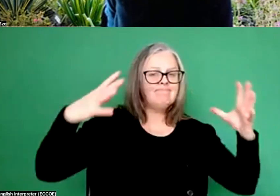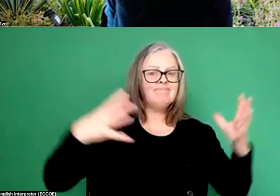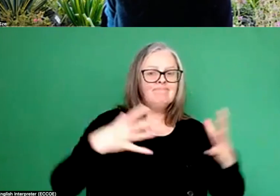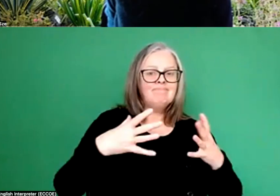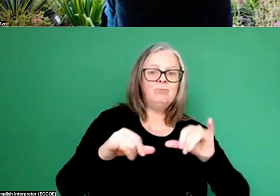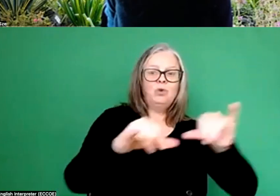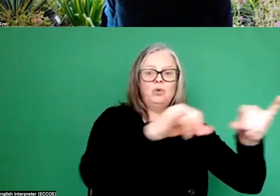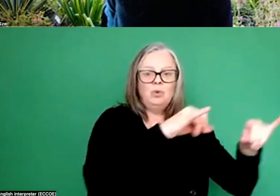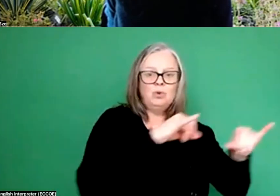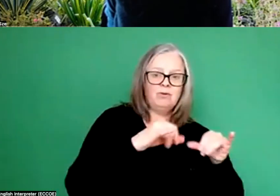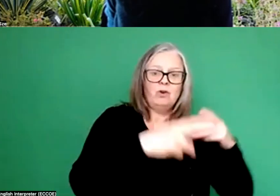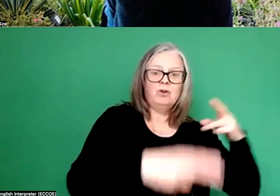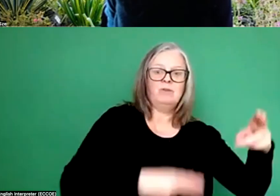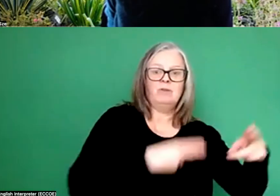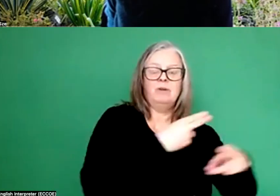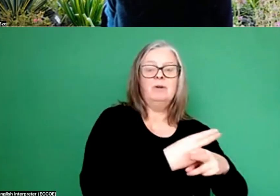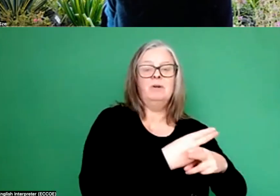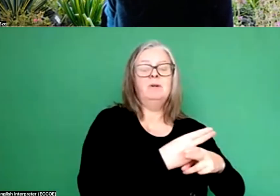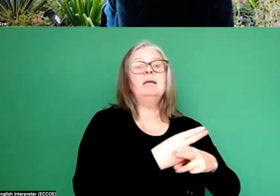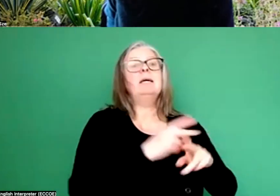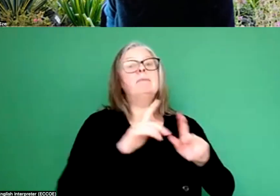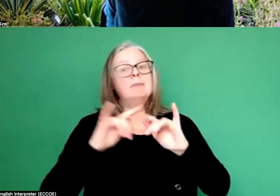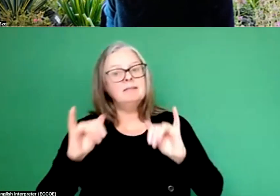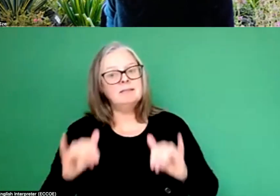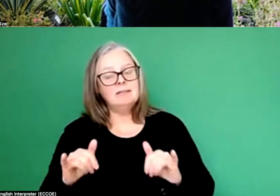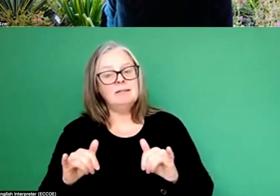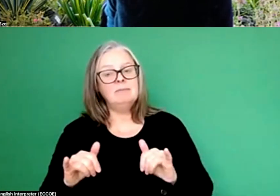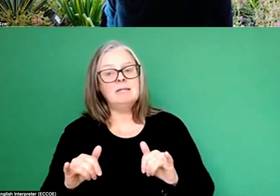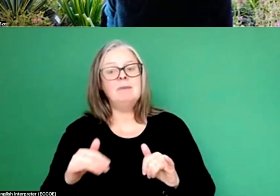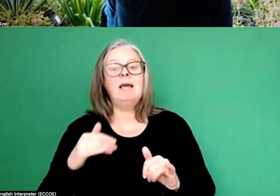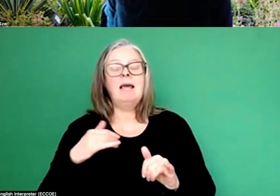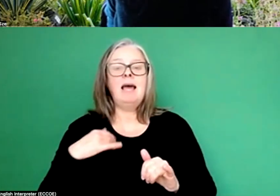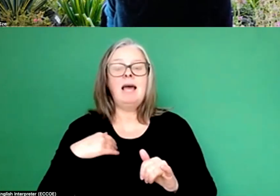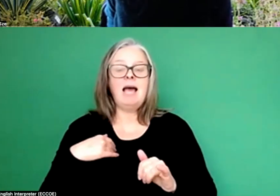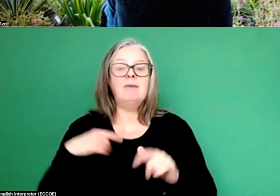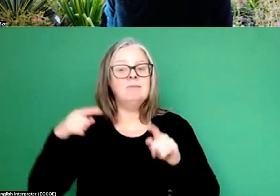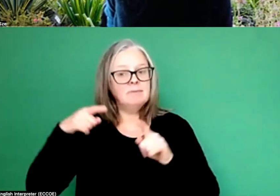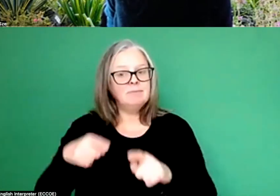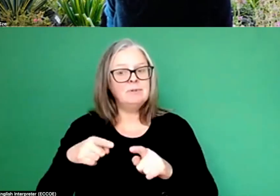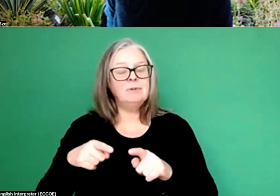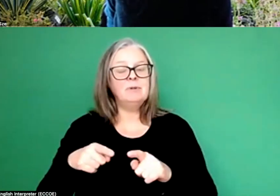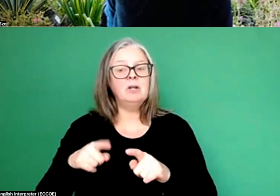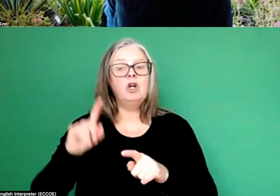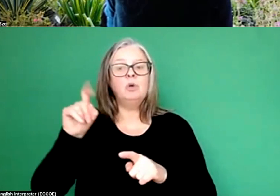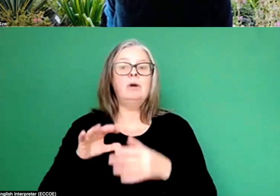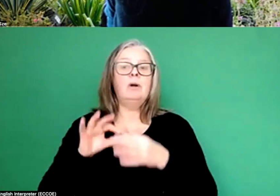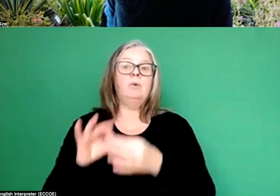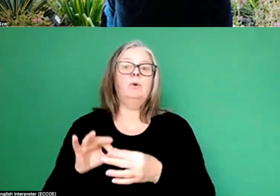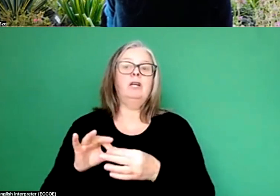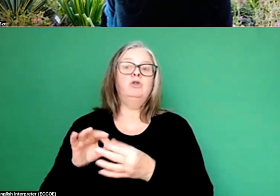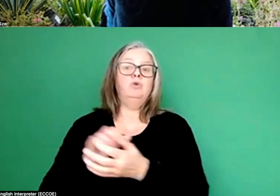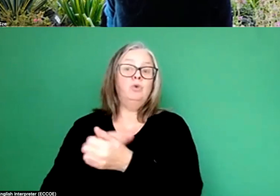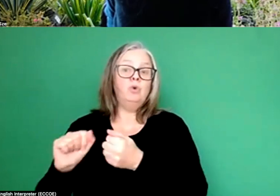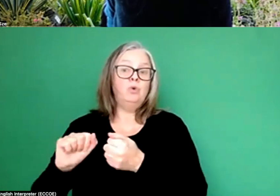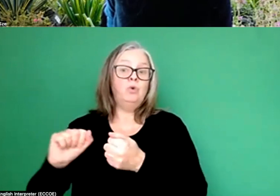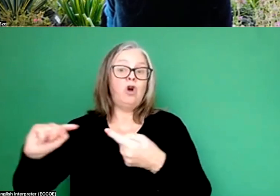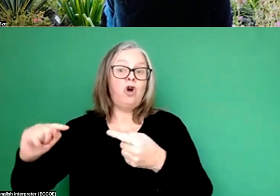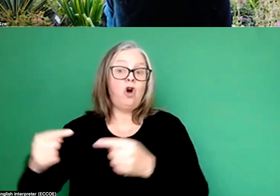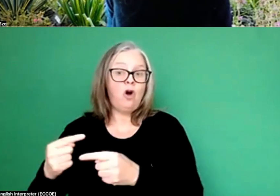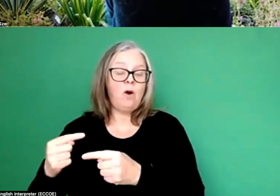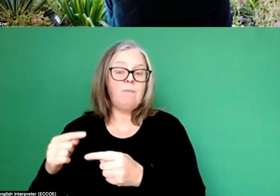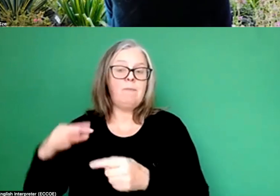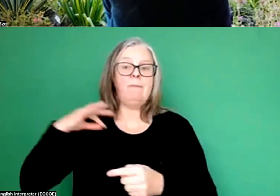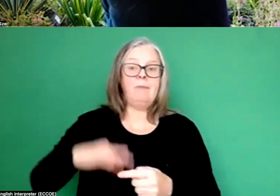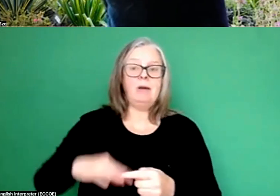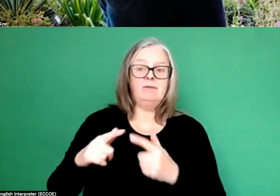with also the sort of increasingly acute distributional questions around harm and benefit that neoliberal capitalism presents